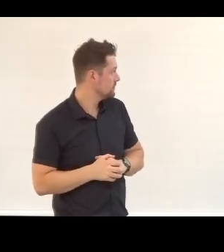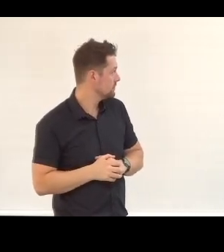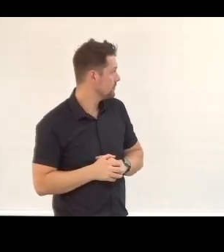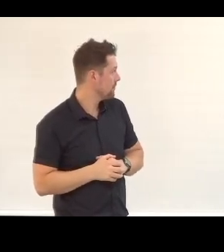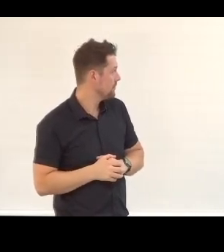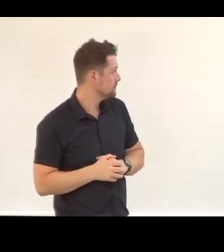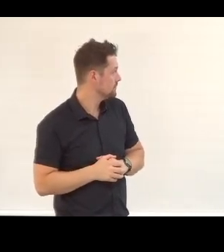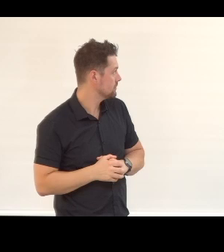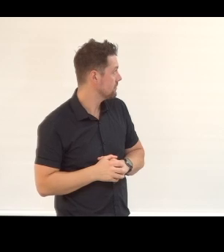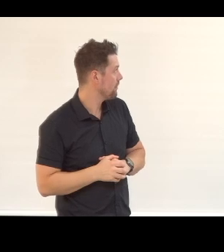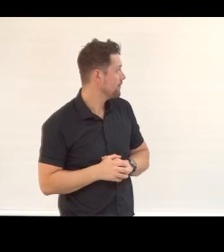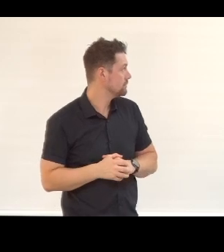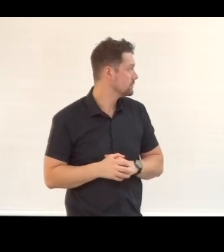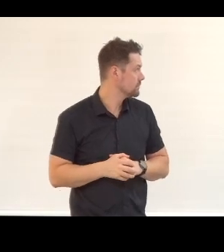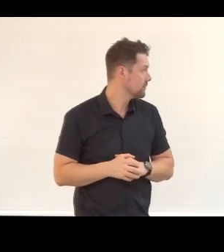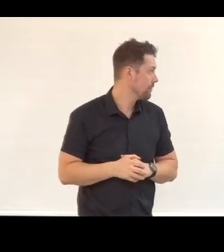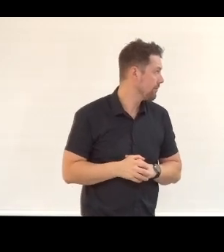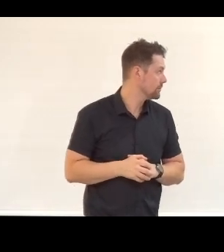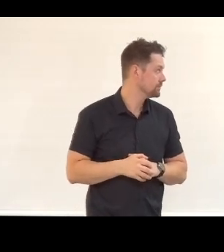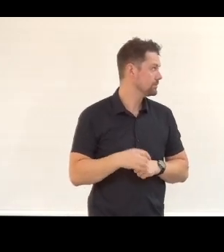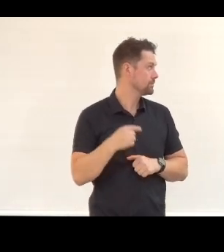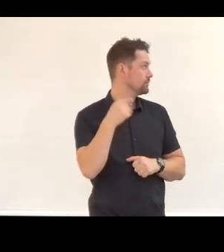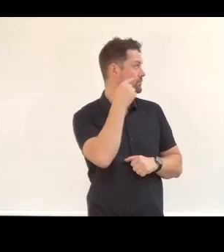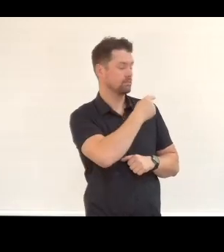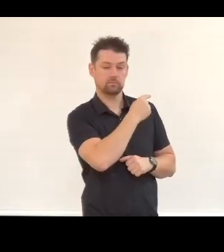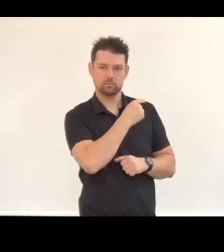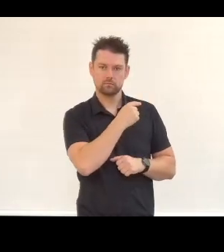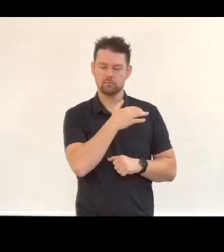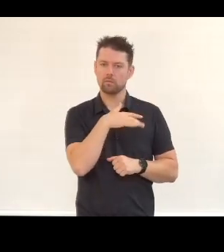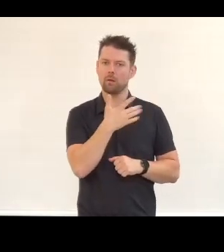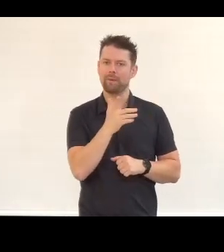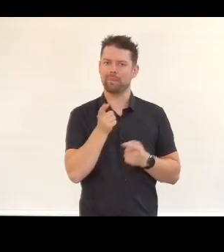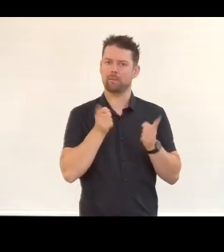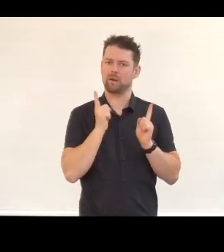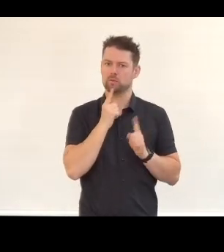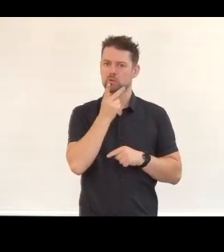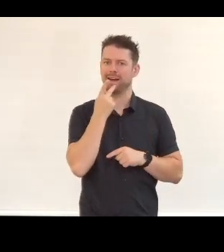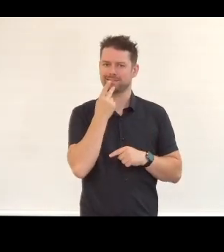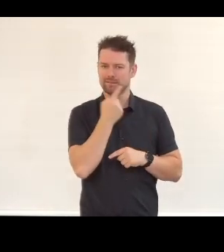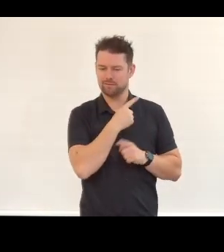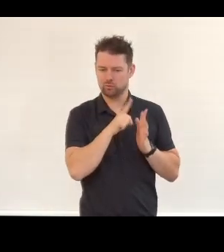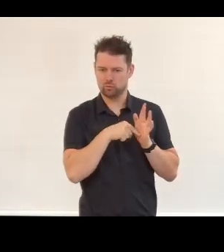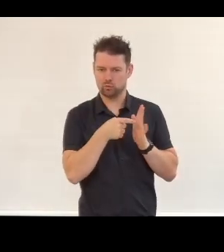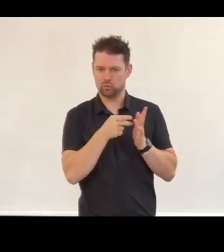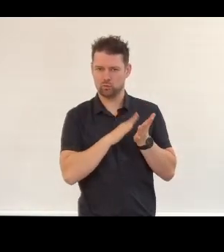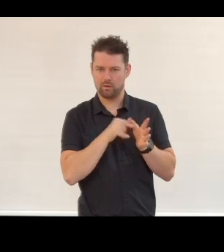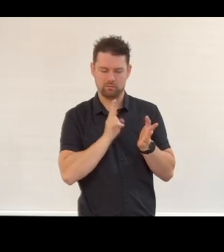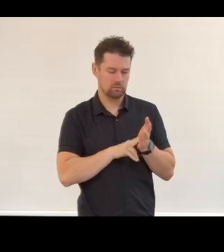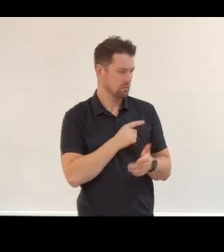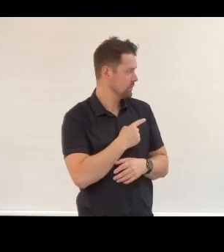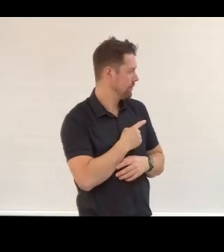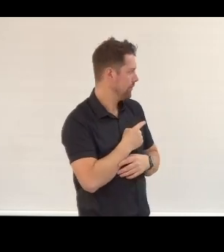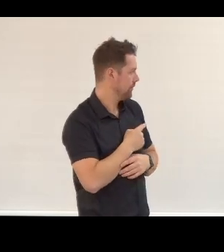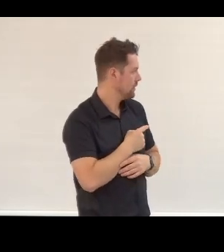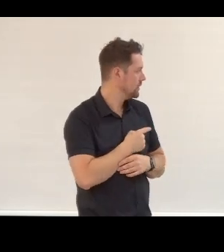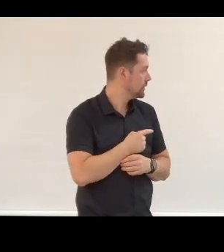other presentations today. So he was commander for twice of the high seas missions and vice commander of one. So he tested a